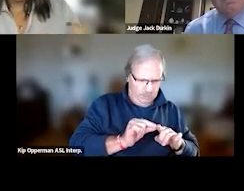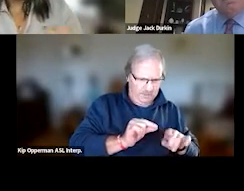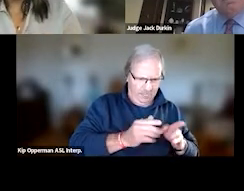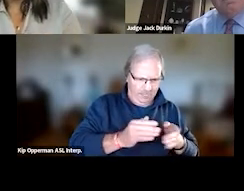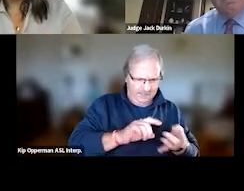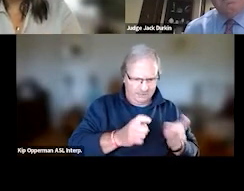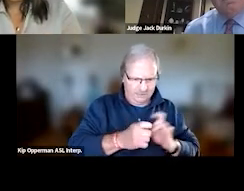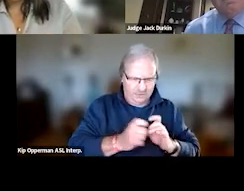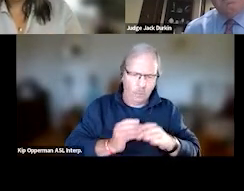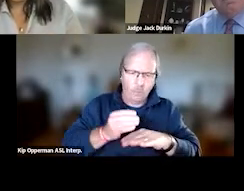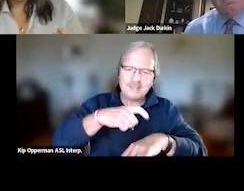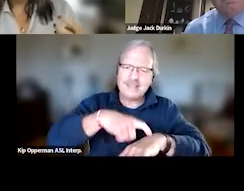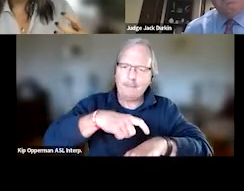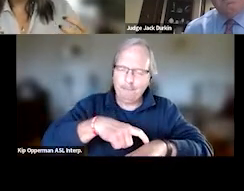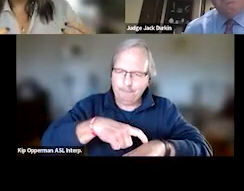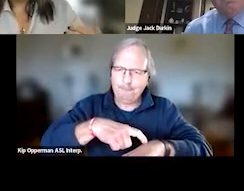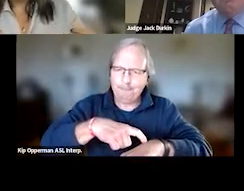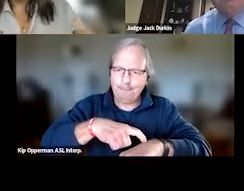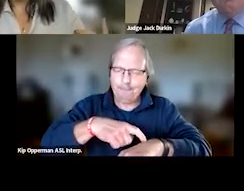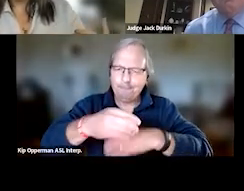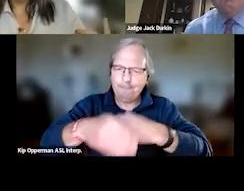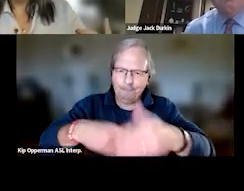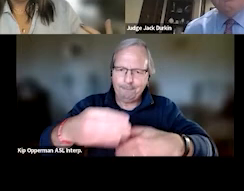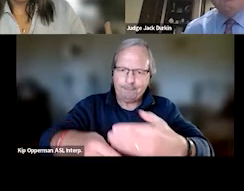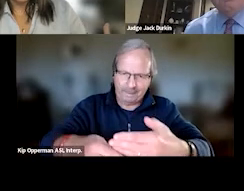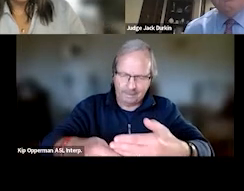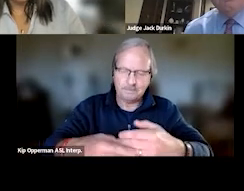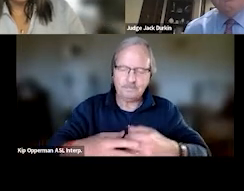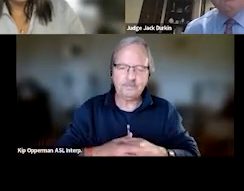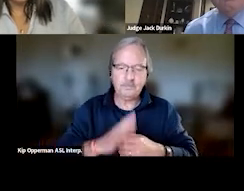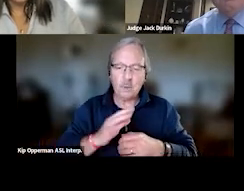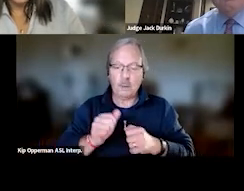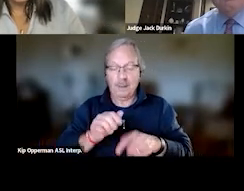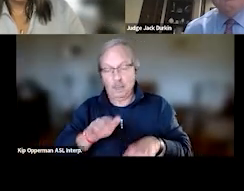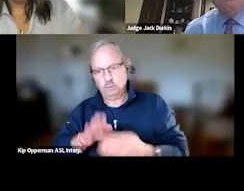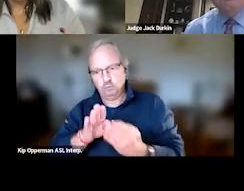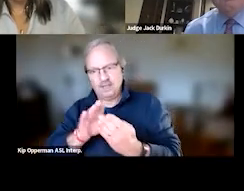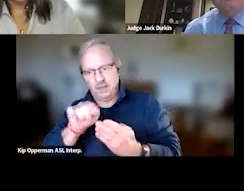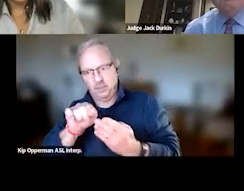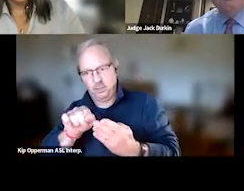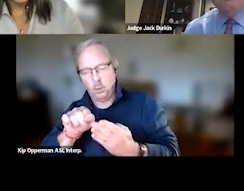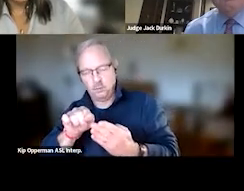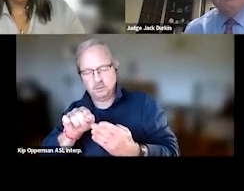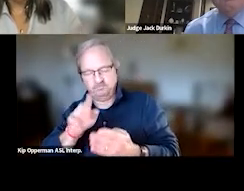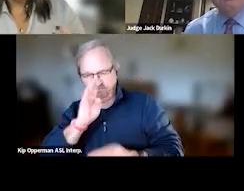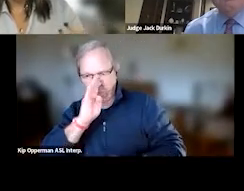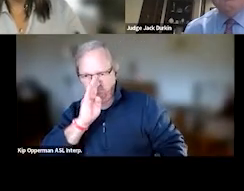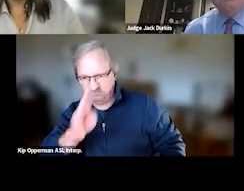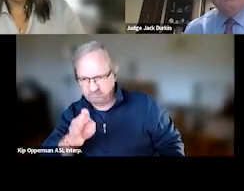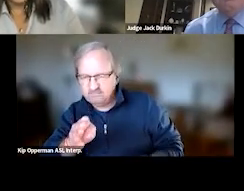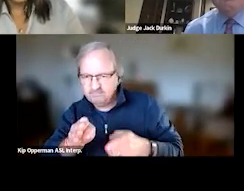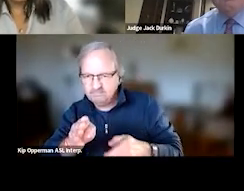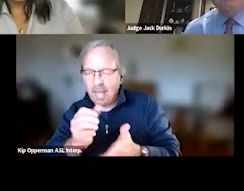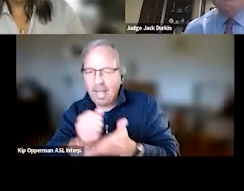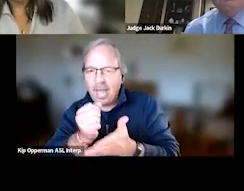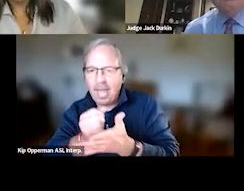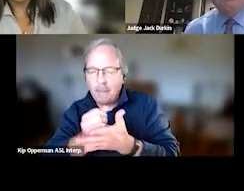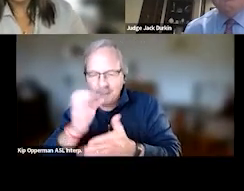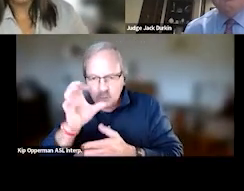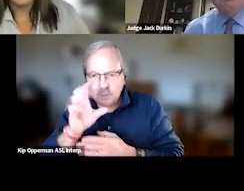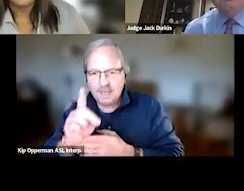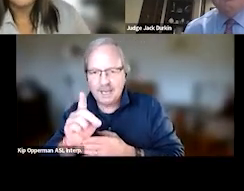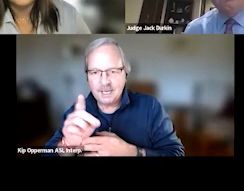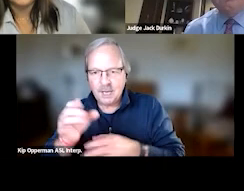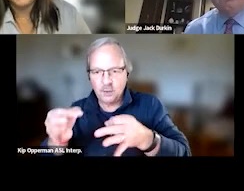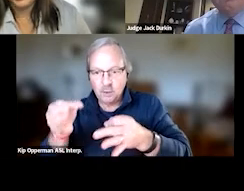over time. And so we've talked about, you know, addressing those head on and working to help educate the